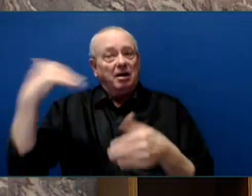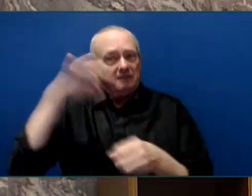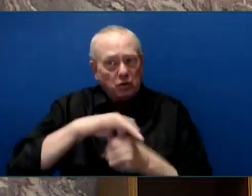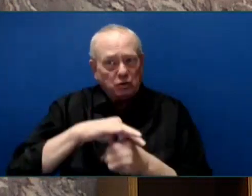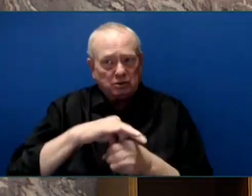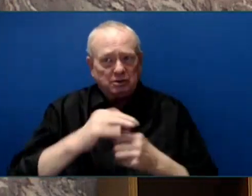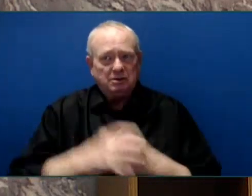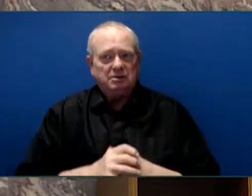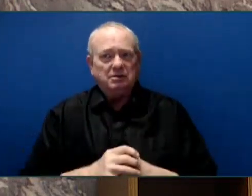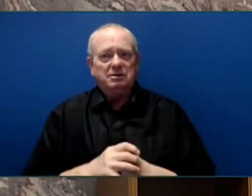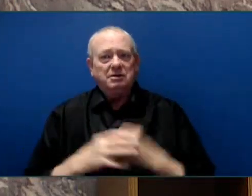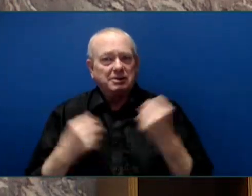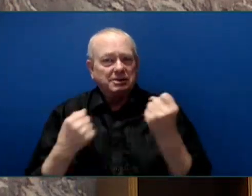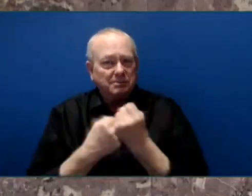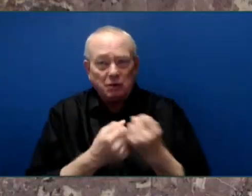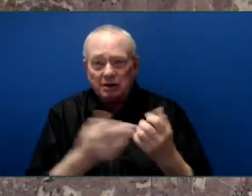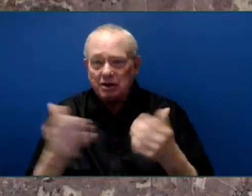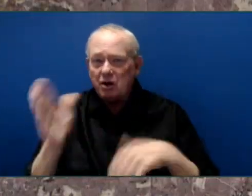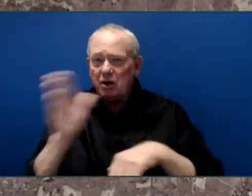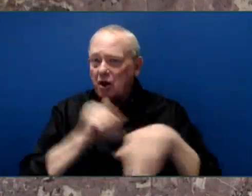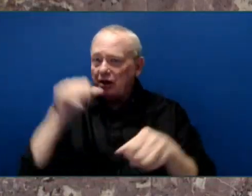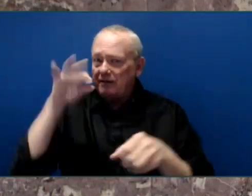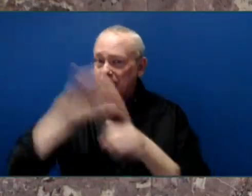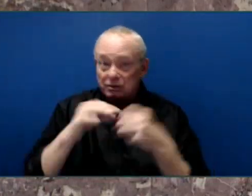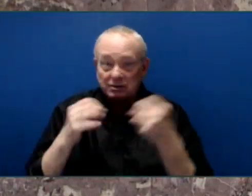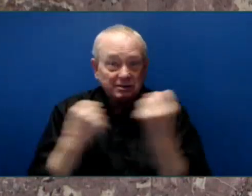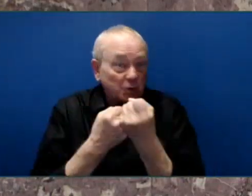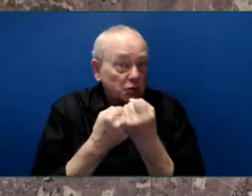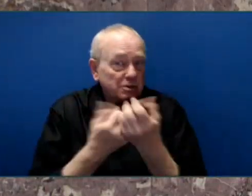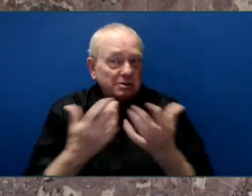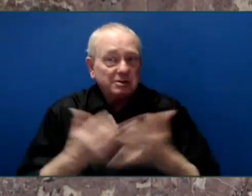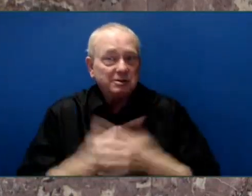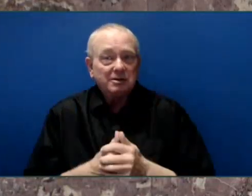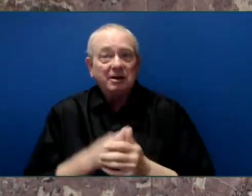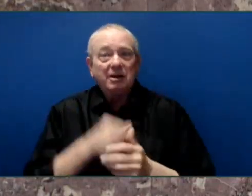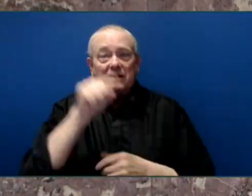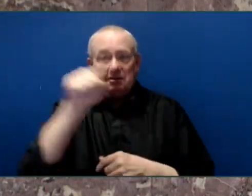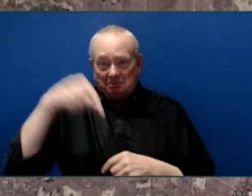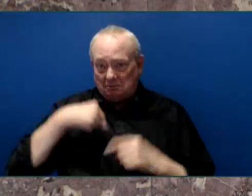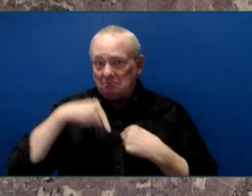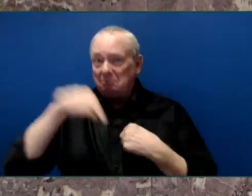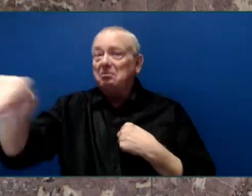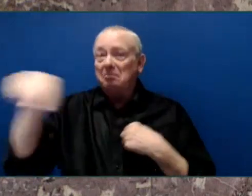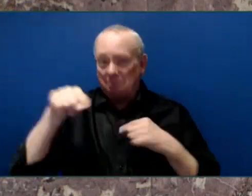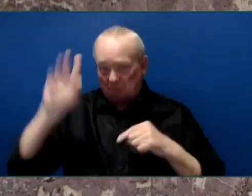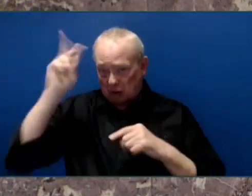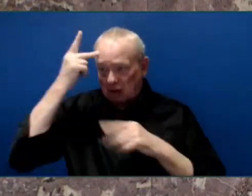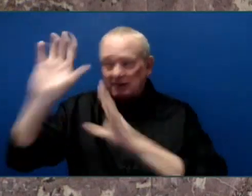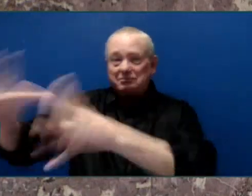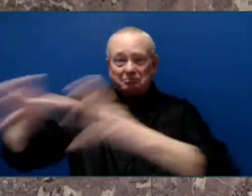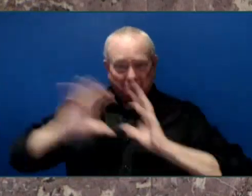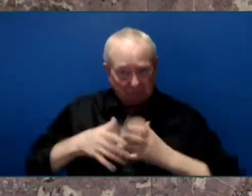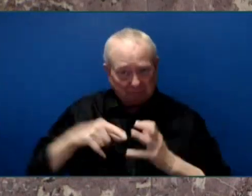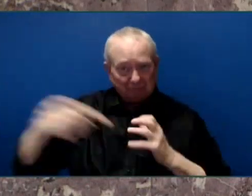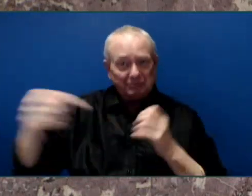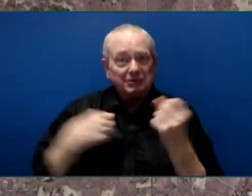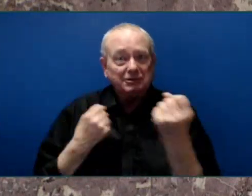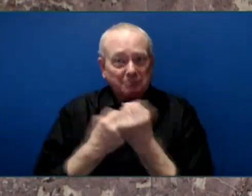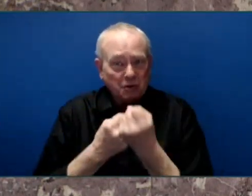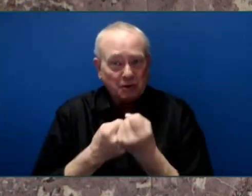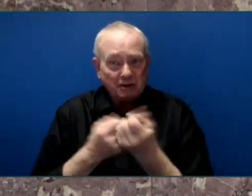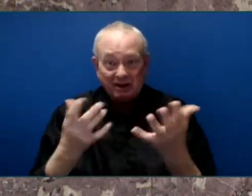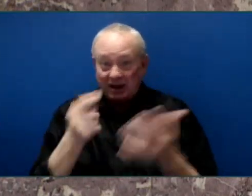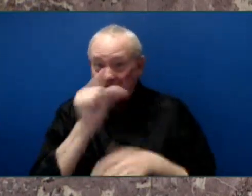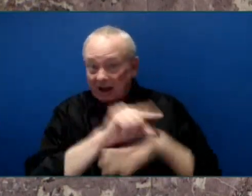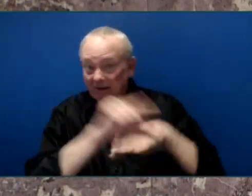call the bill. There's multi-party support. The two parties on this side, the only party that's missing is the government. So let's call the bill and actually get some support flowing for